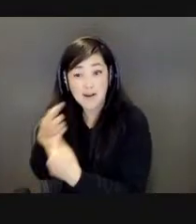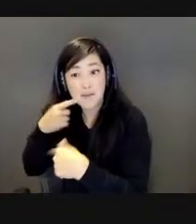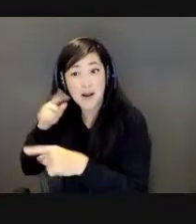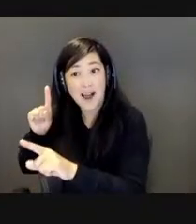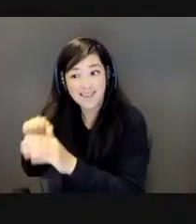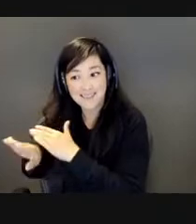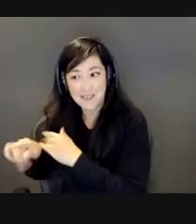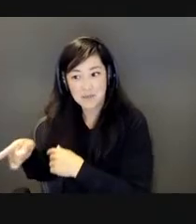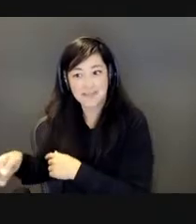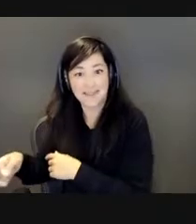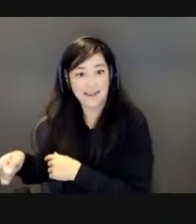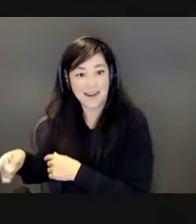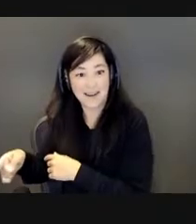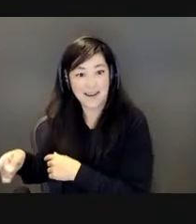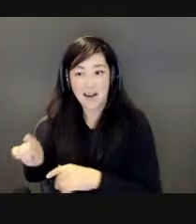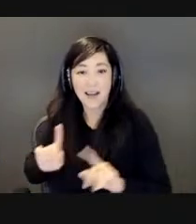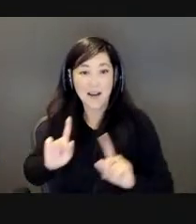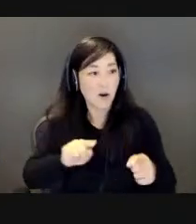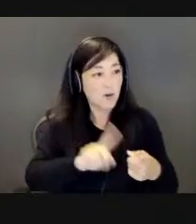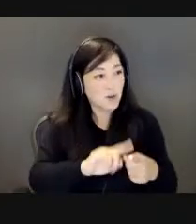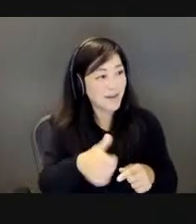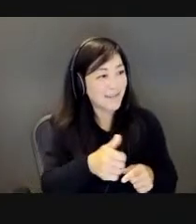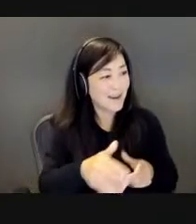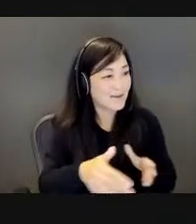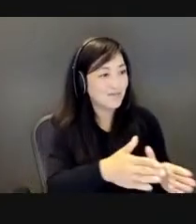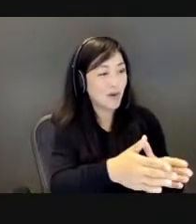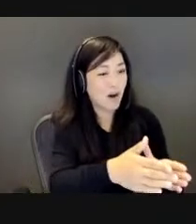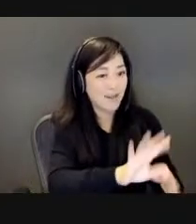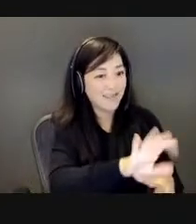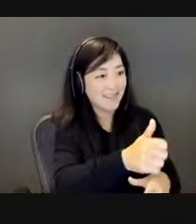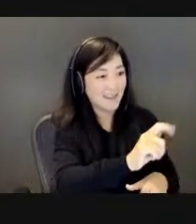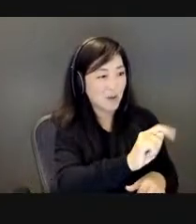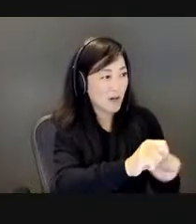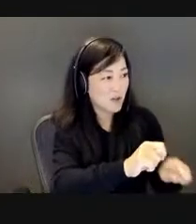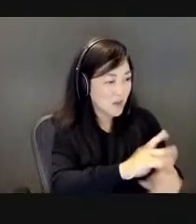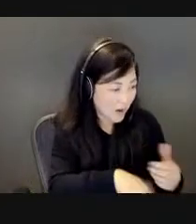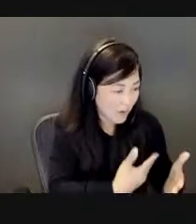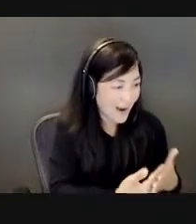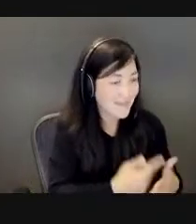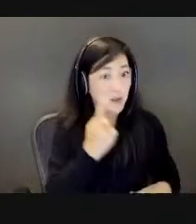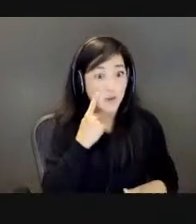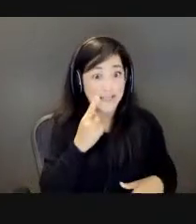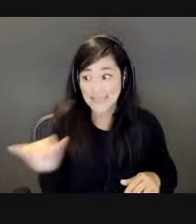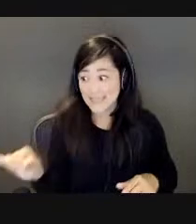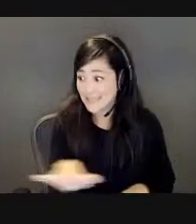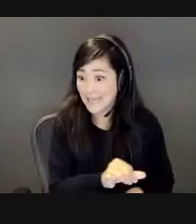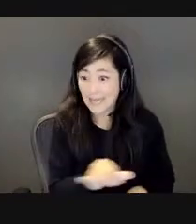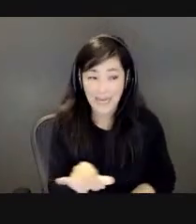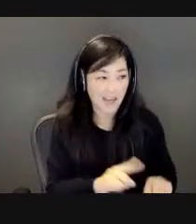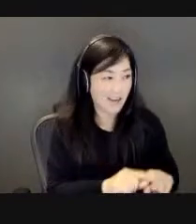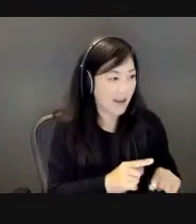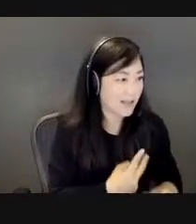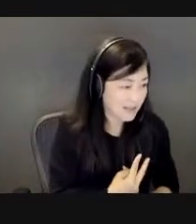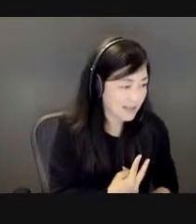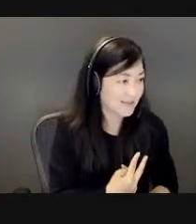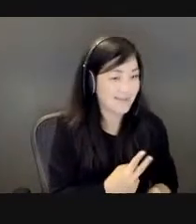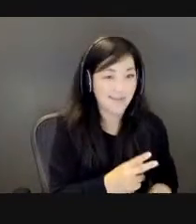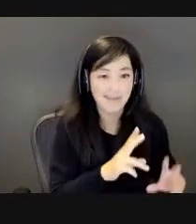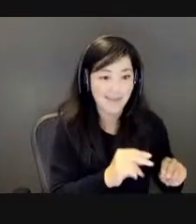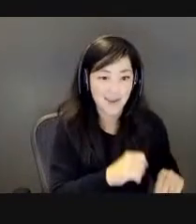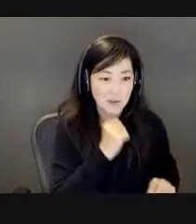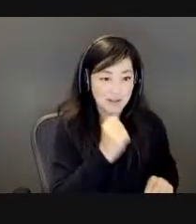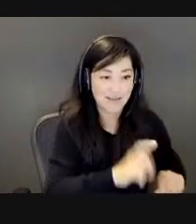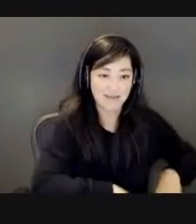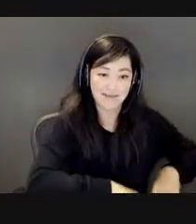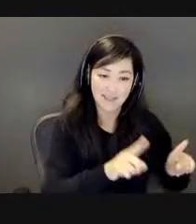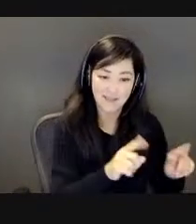different the next day if you go to a different section or a different park the next day. And that's always the big trouble, is